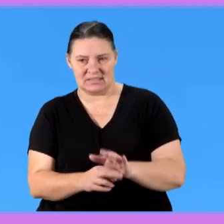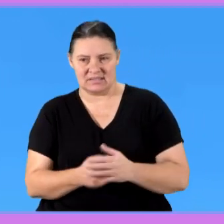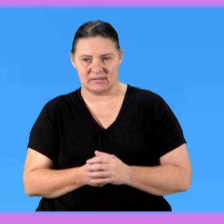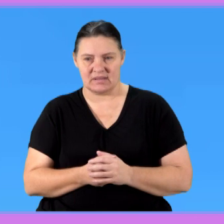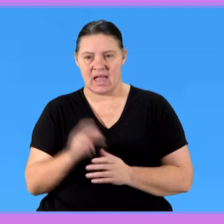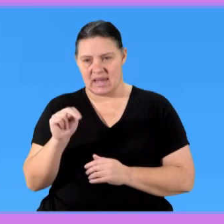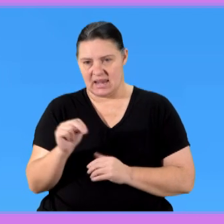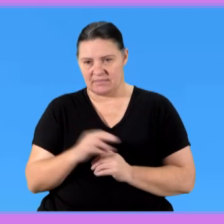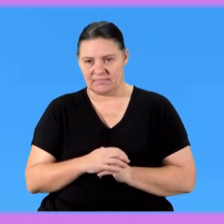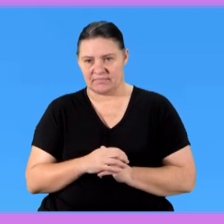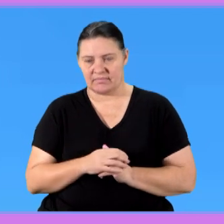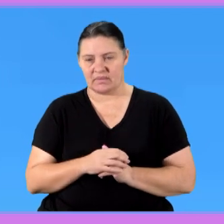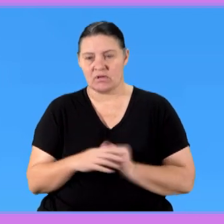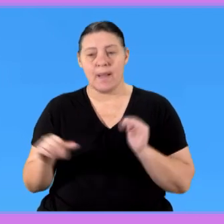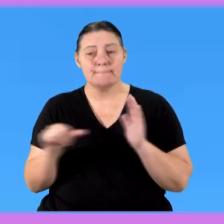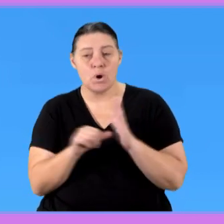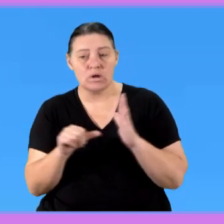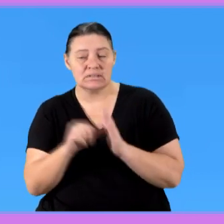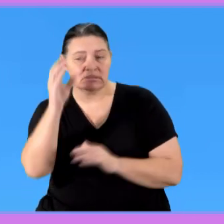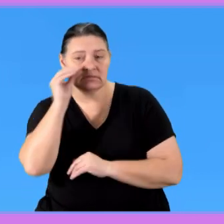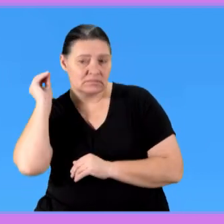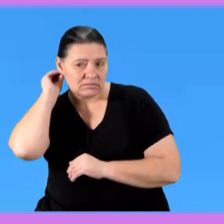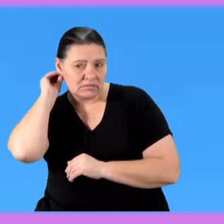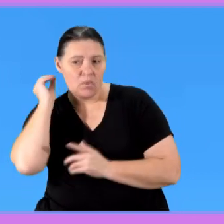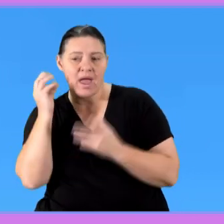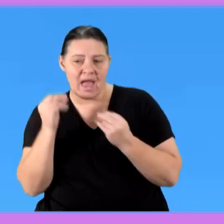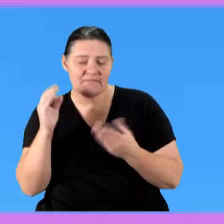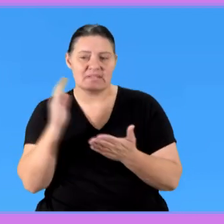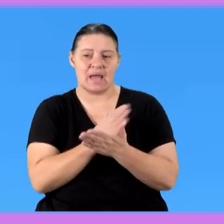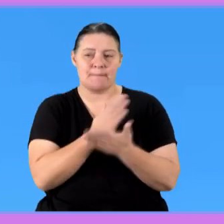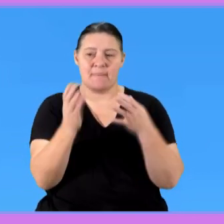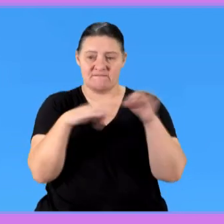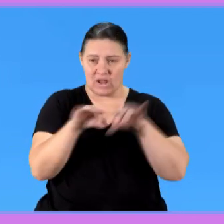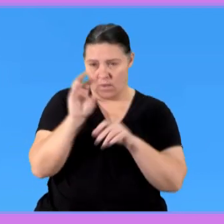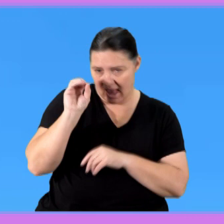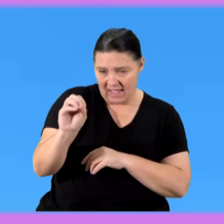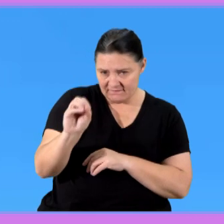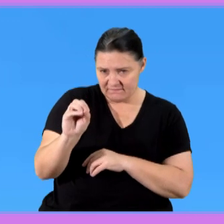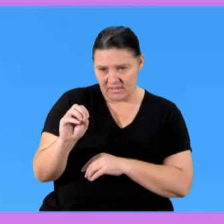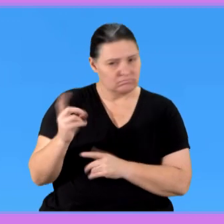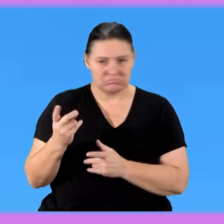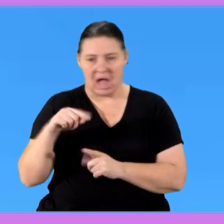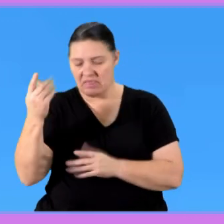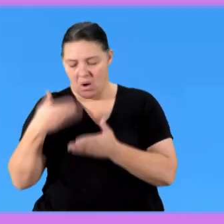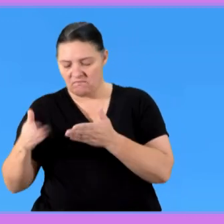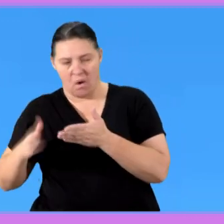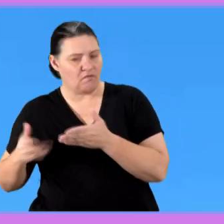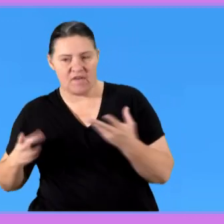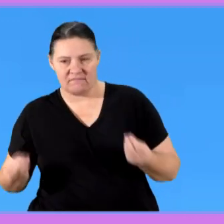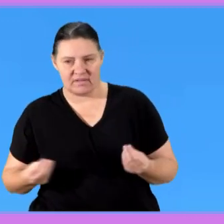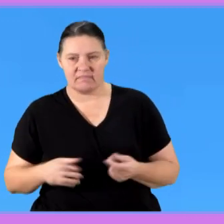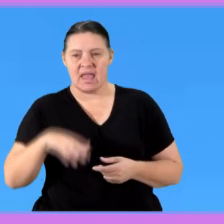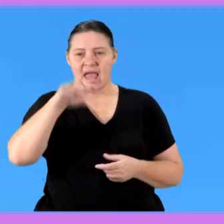by N. Also important to note is that we have some of the values that's been omitted, right? So